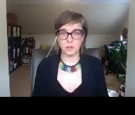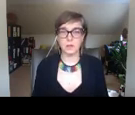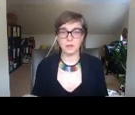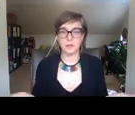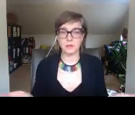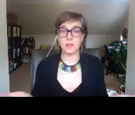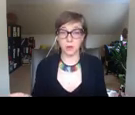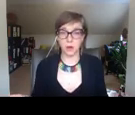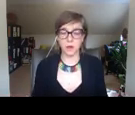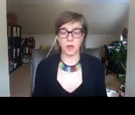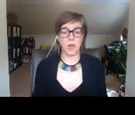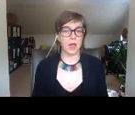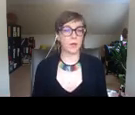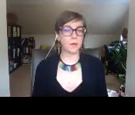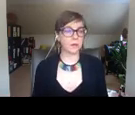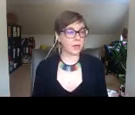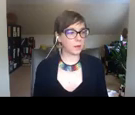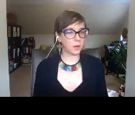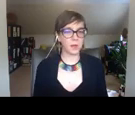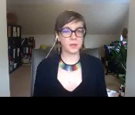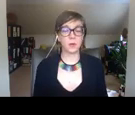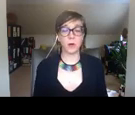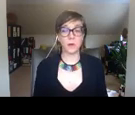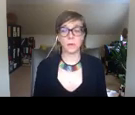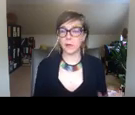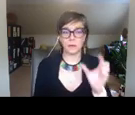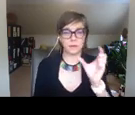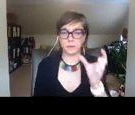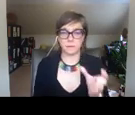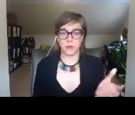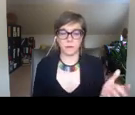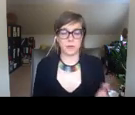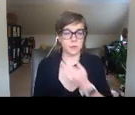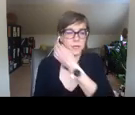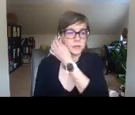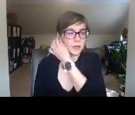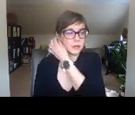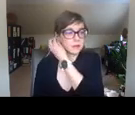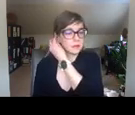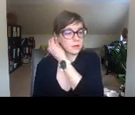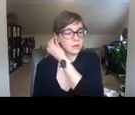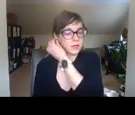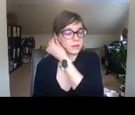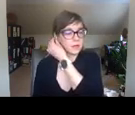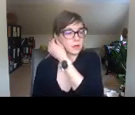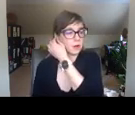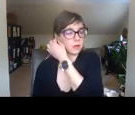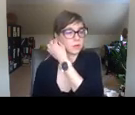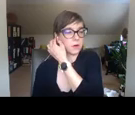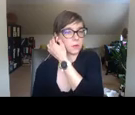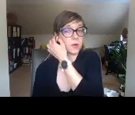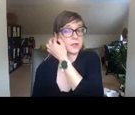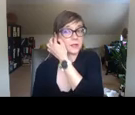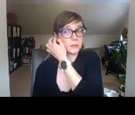to is gone. And I want to play, I'm hoping it's going to work. I'm going to play, 10 seconds, 30 seconds here